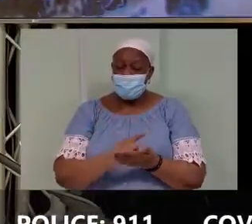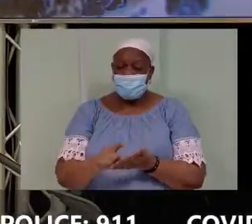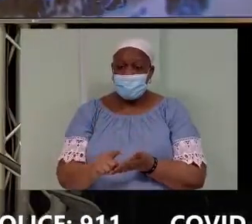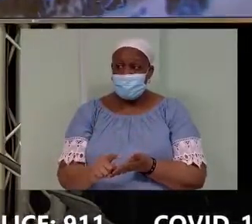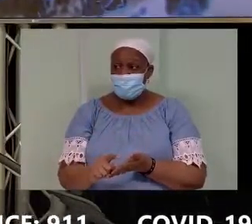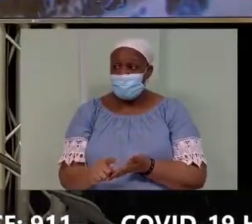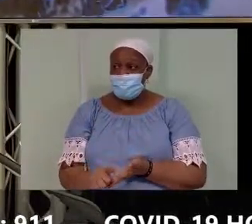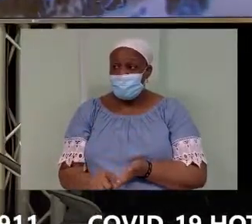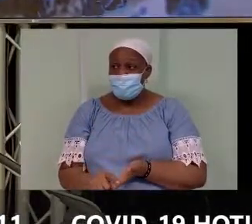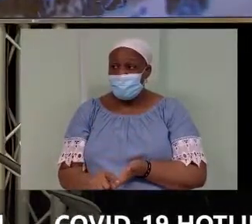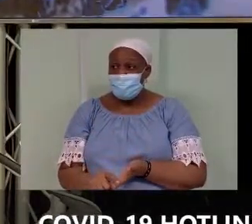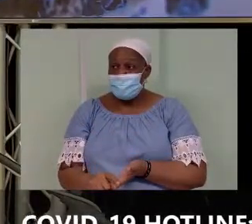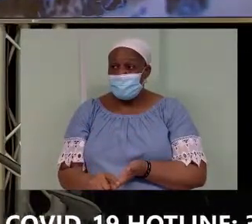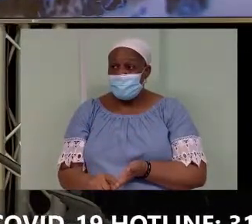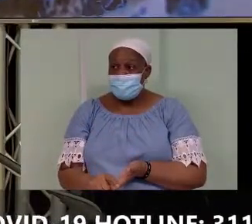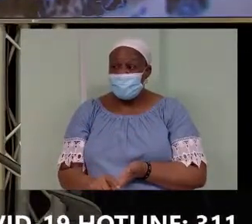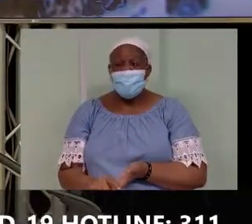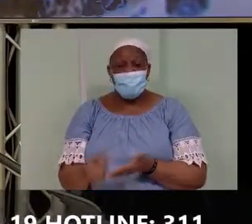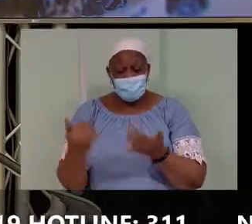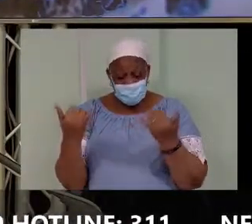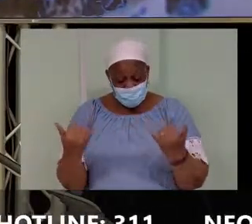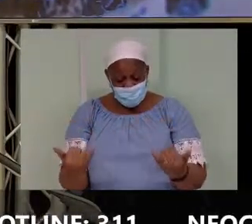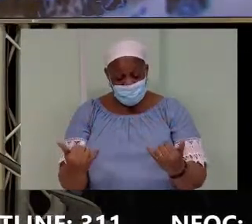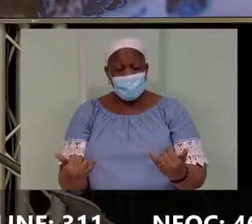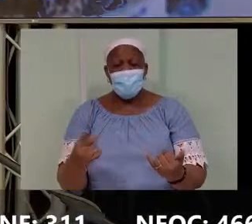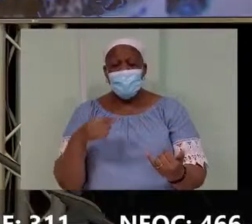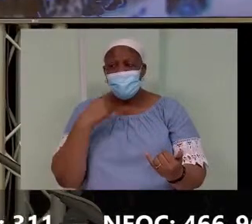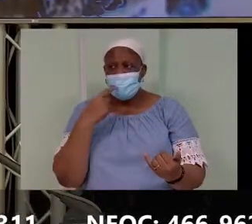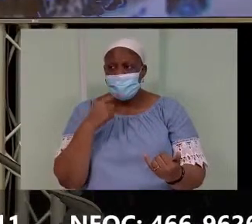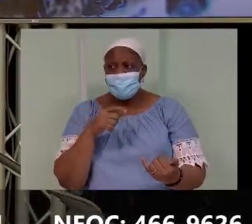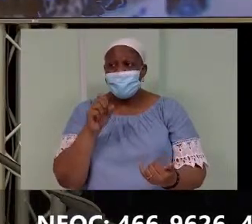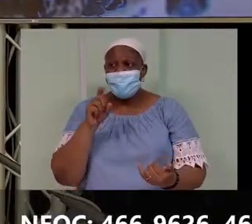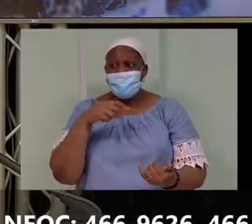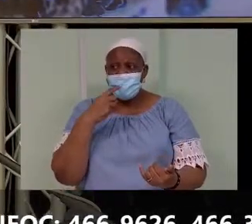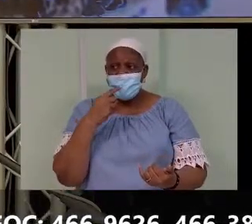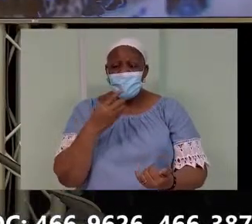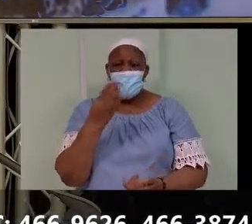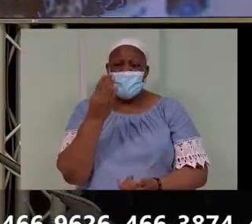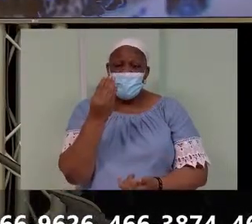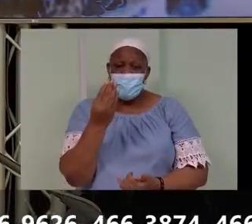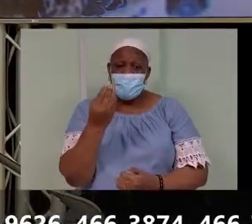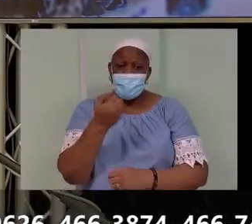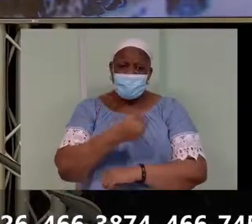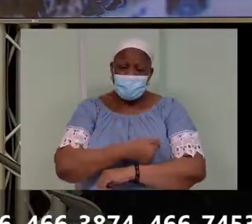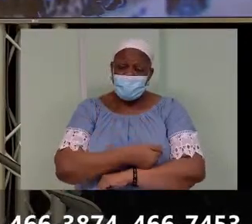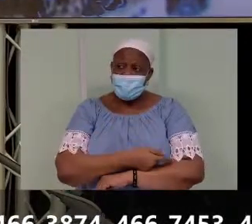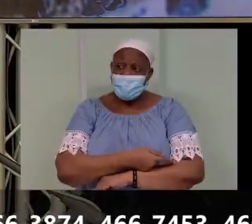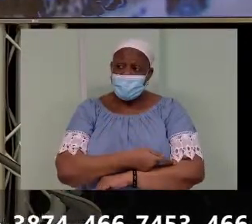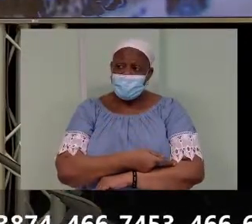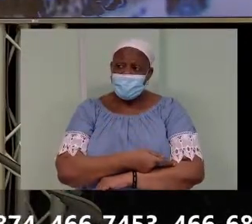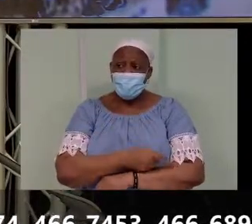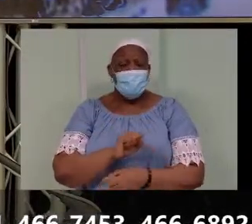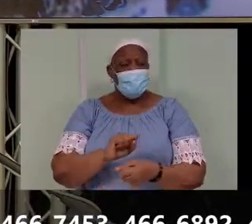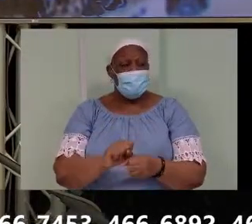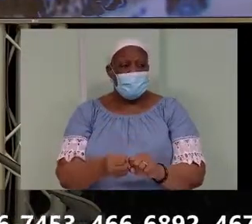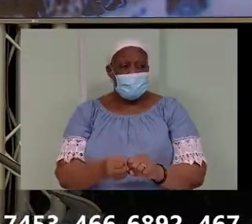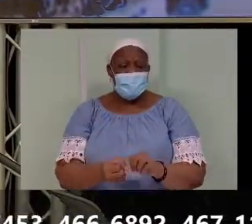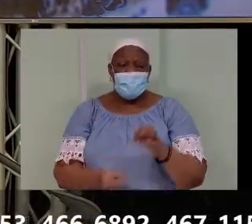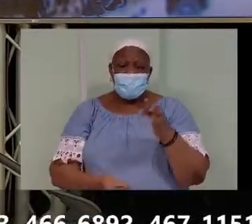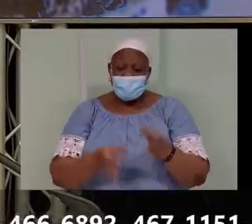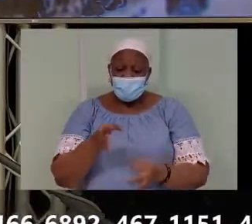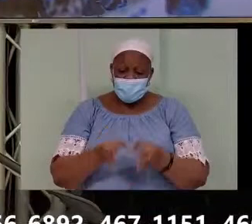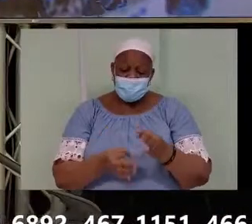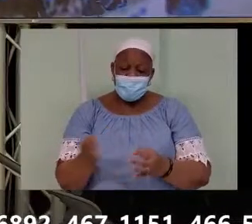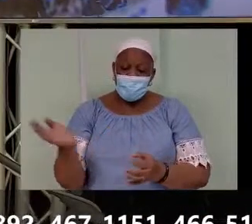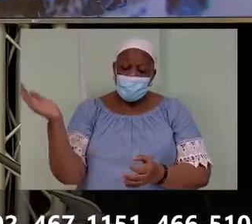I think it's very simple. For now, we say that you would have to be quarantined for 14 days. And so if you are